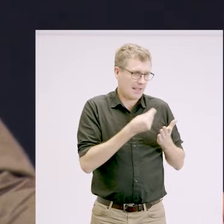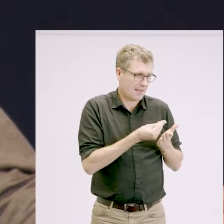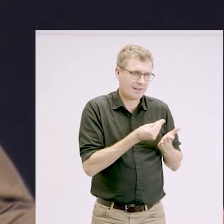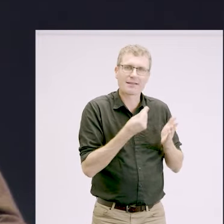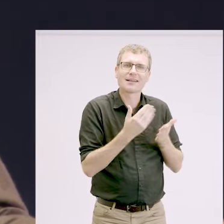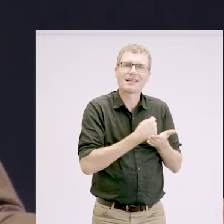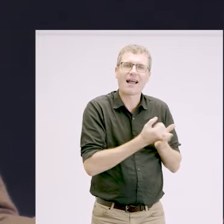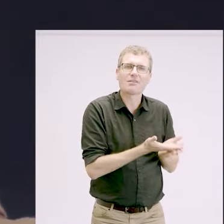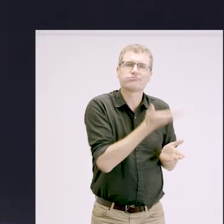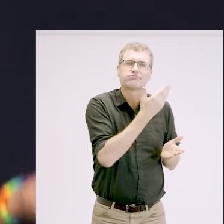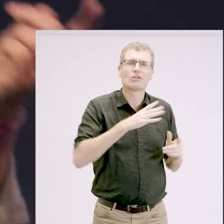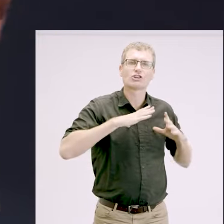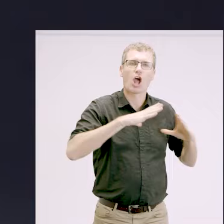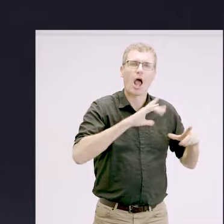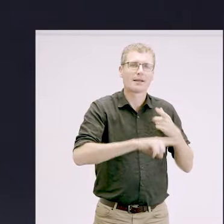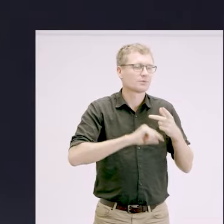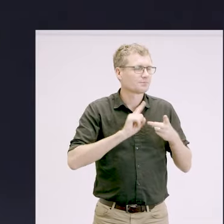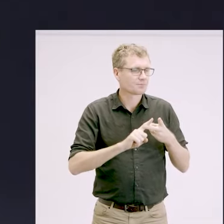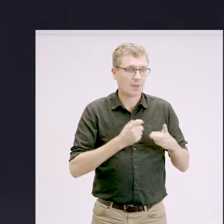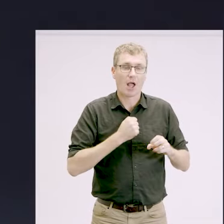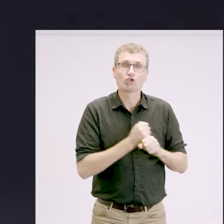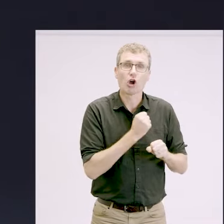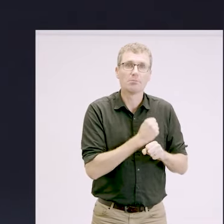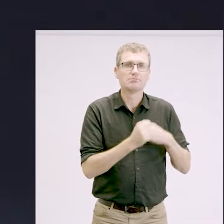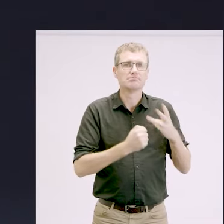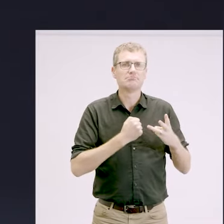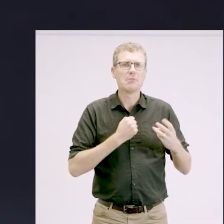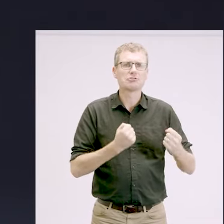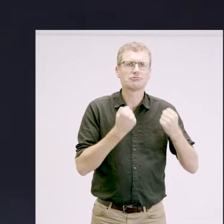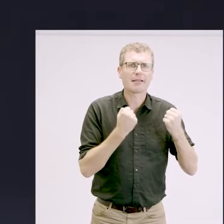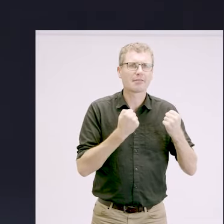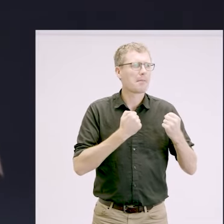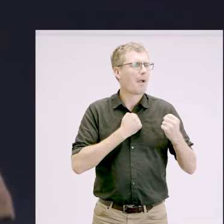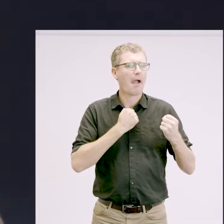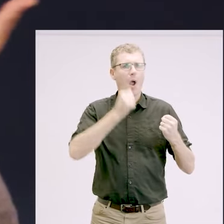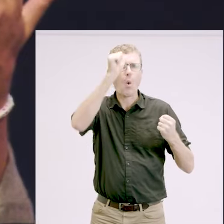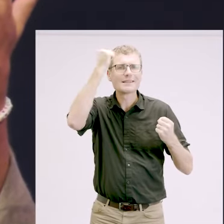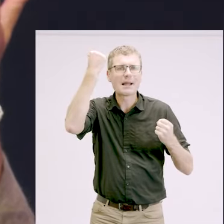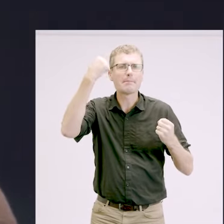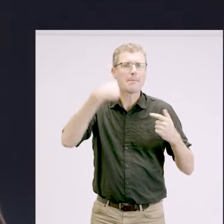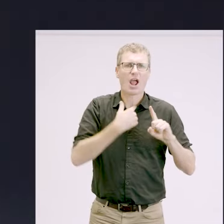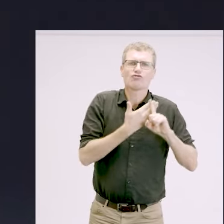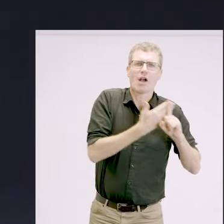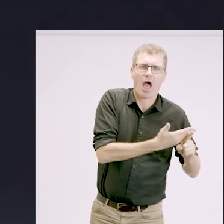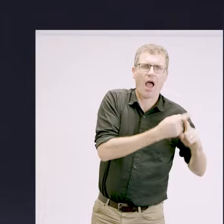your retirement account, whether it be your job or your strength or your intellect. What are the ways that you've